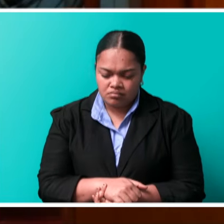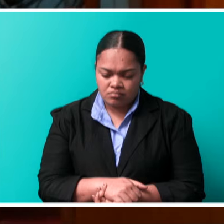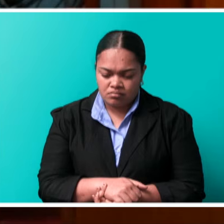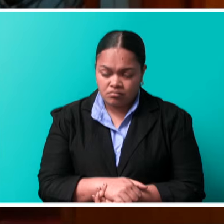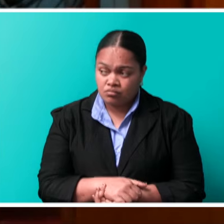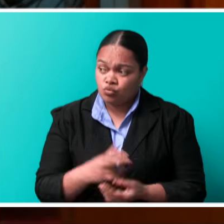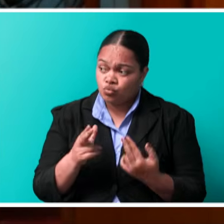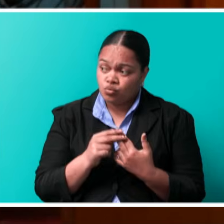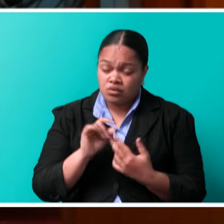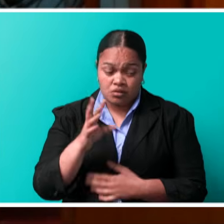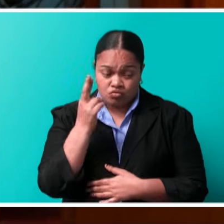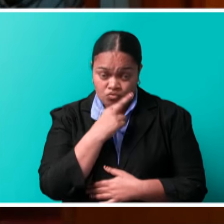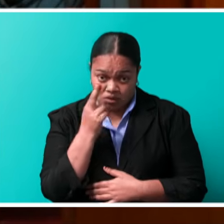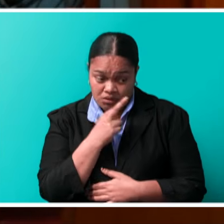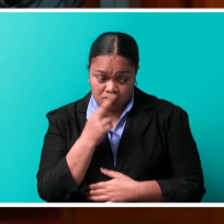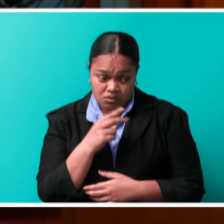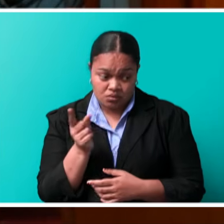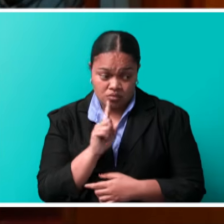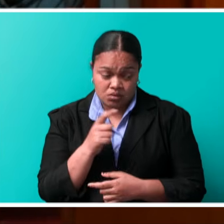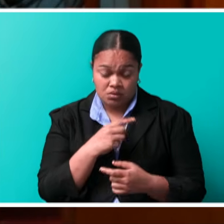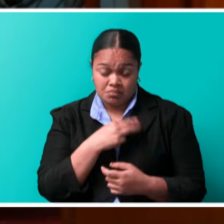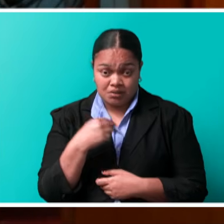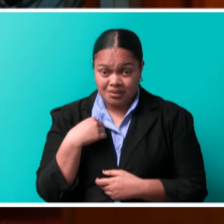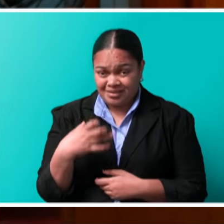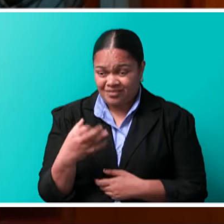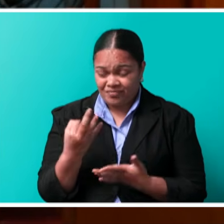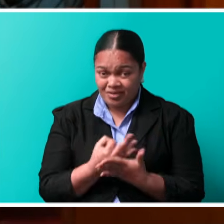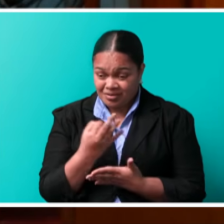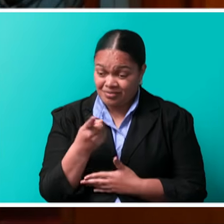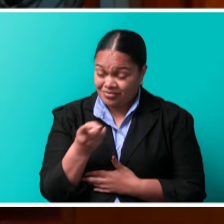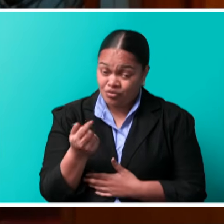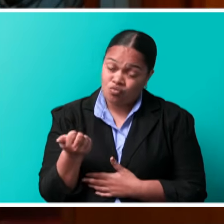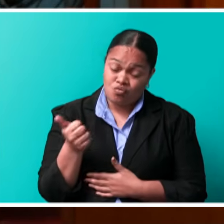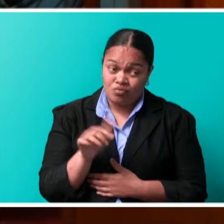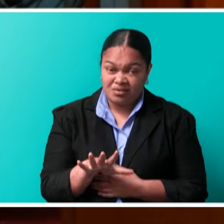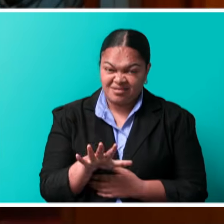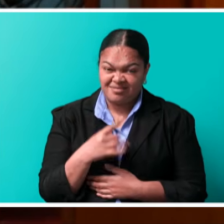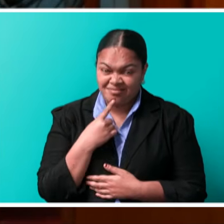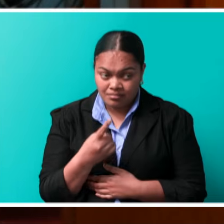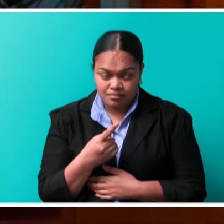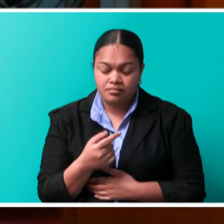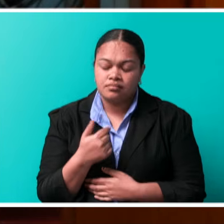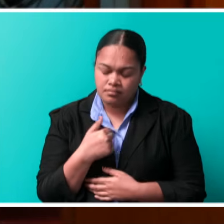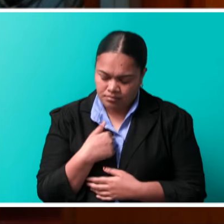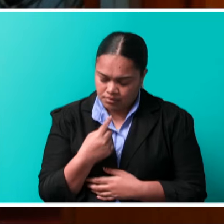Without running the risk of repeating what the Minister of Finance has already presented, I say this.